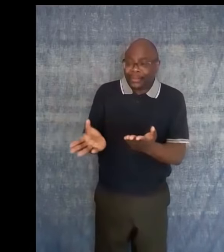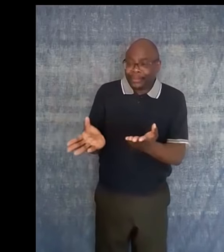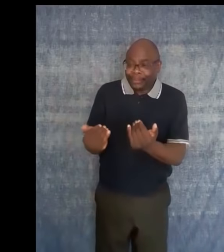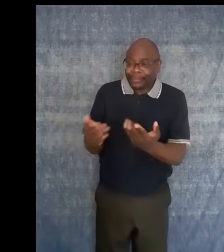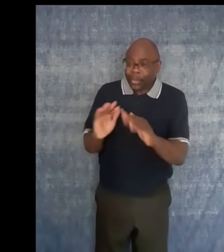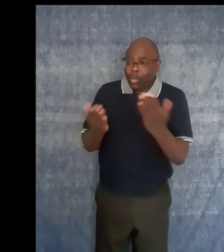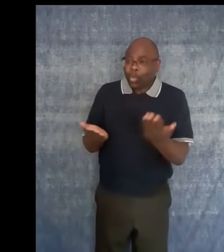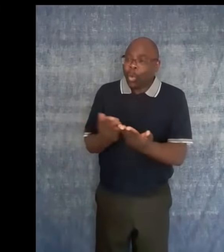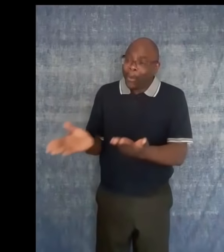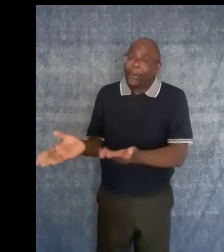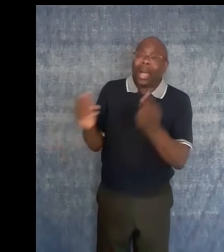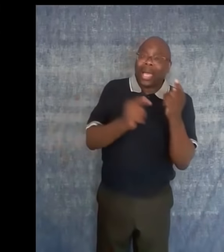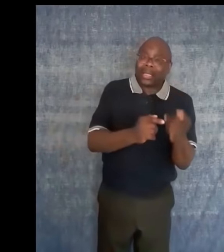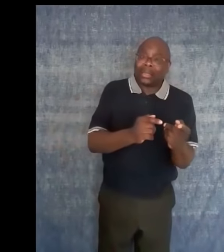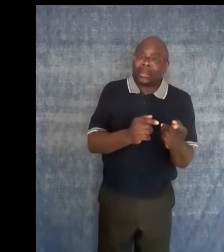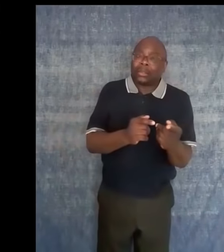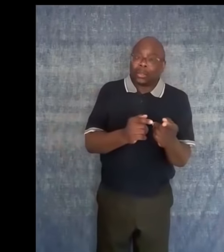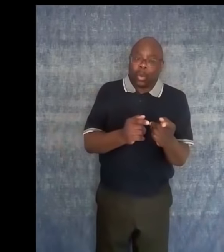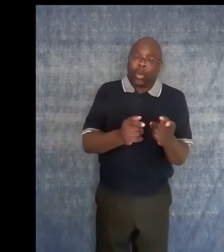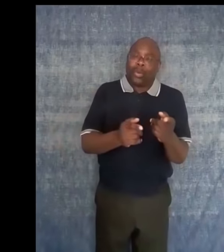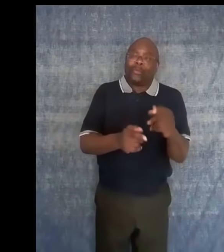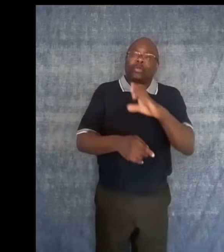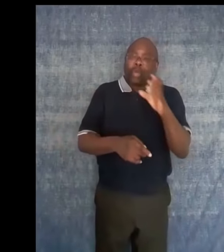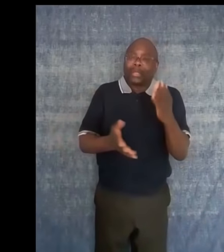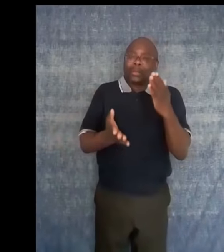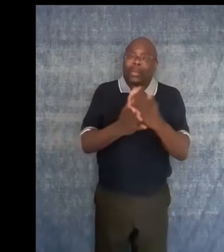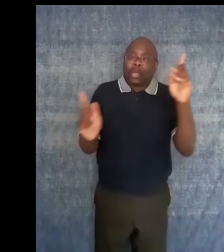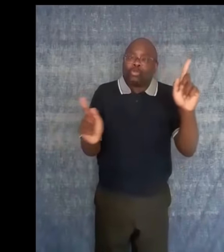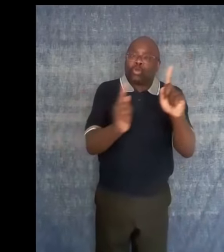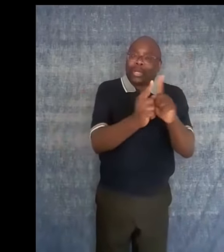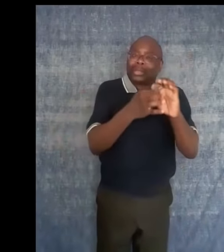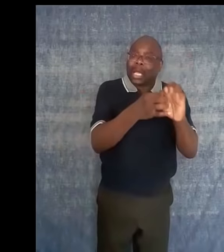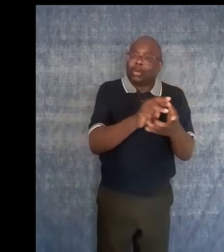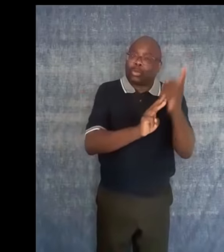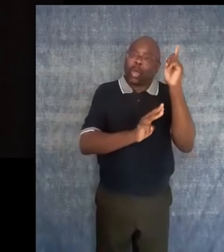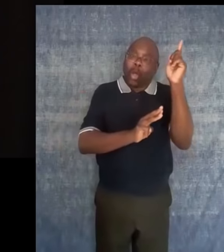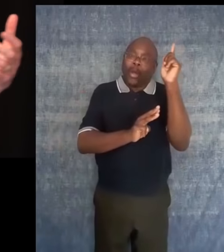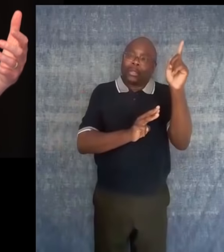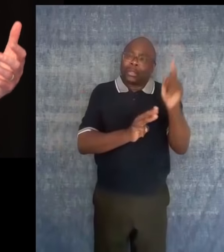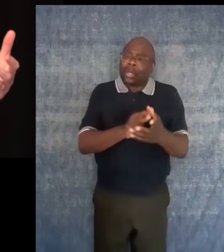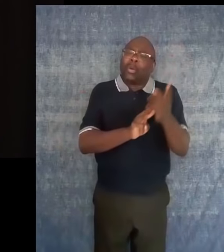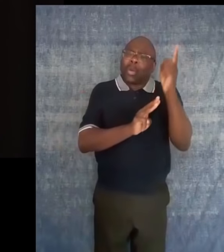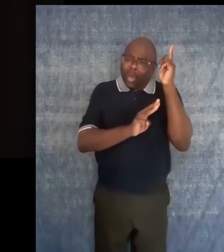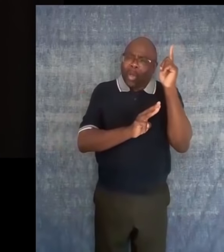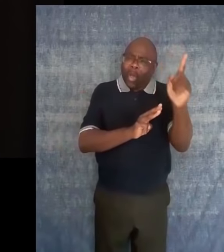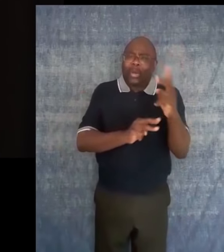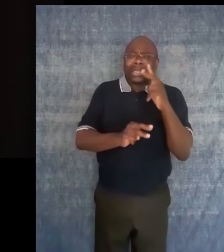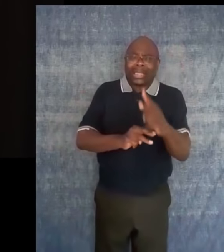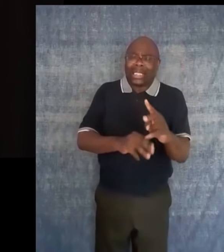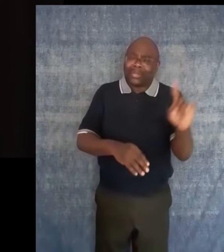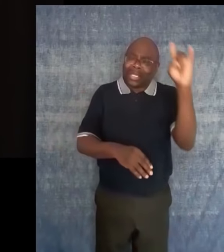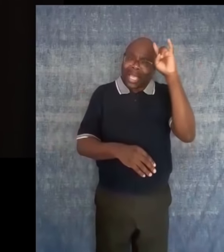We implore you, on behalf of Christ, be reconciled to God. So God sees the